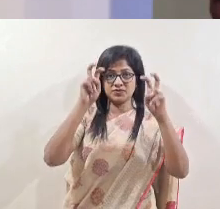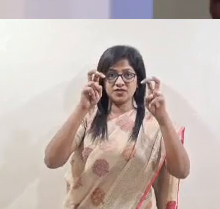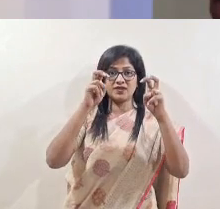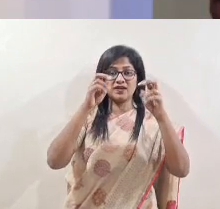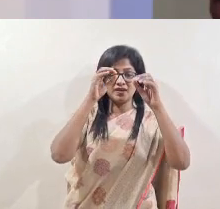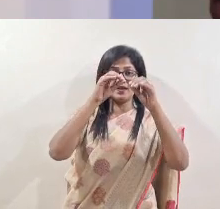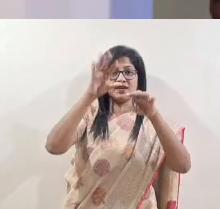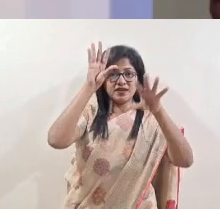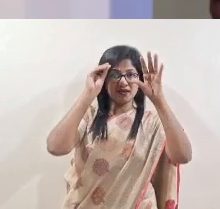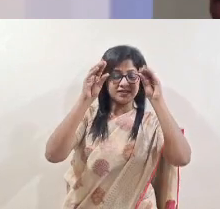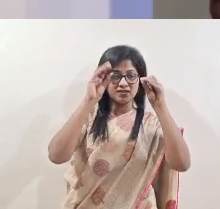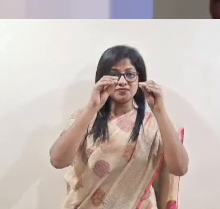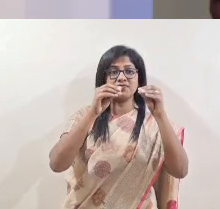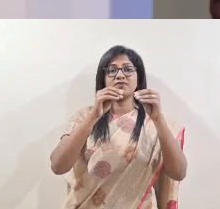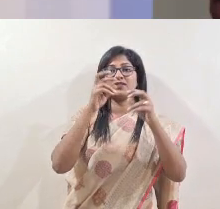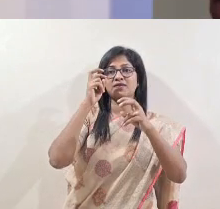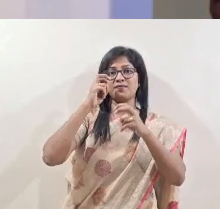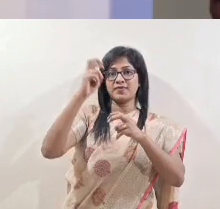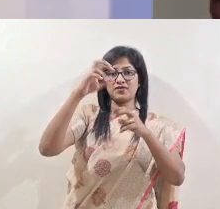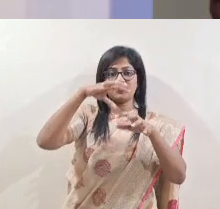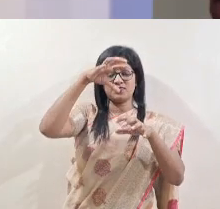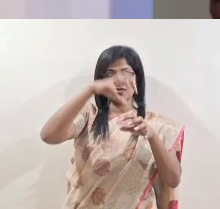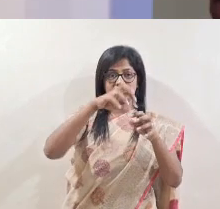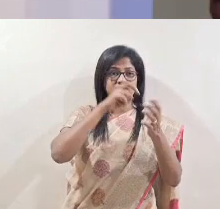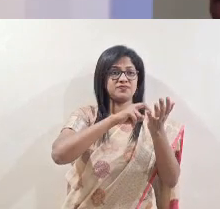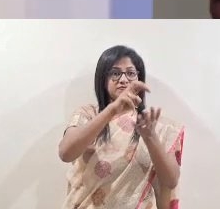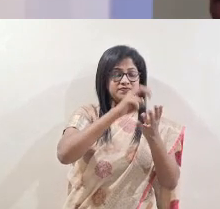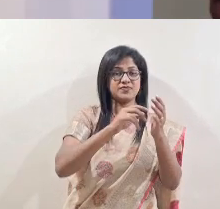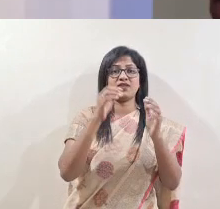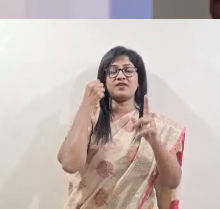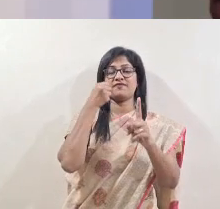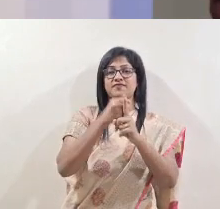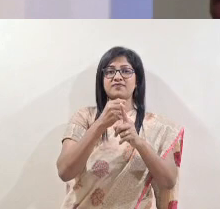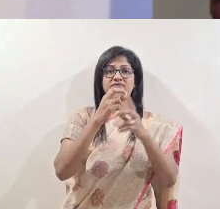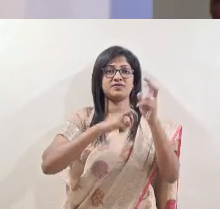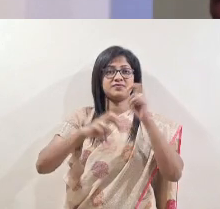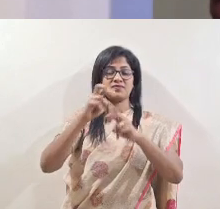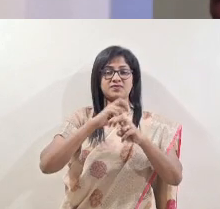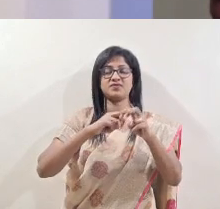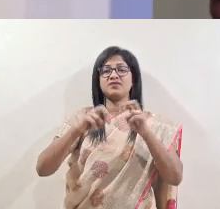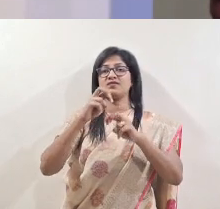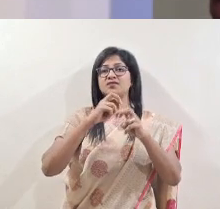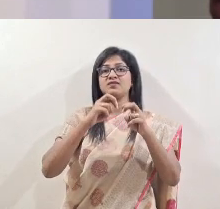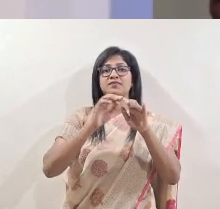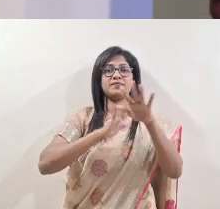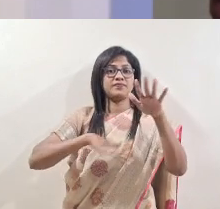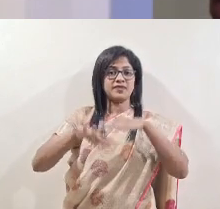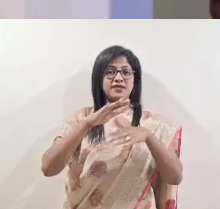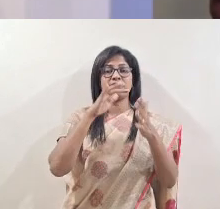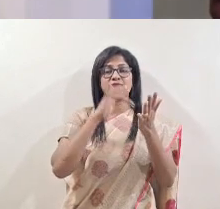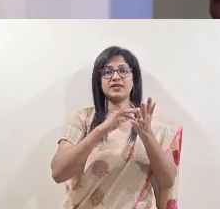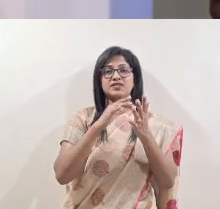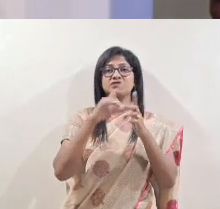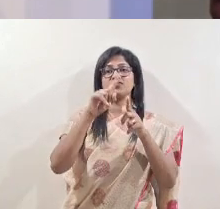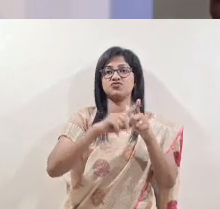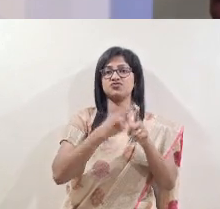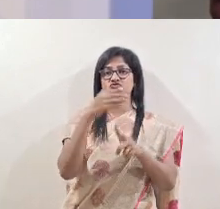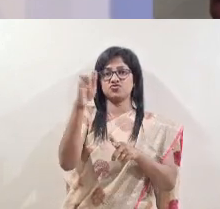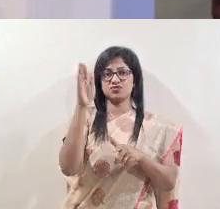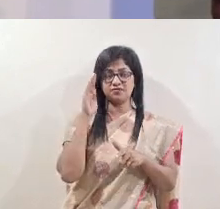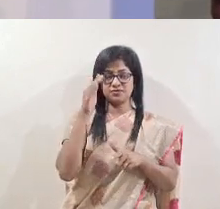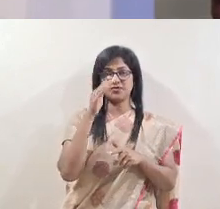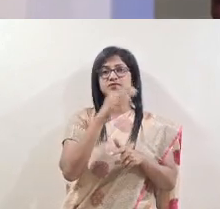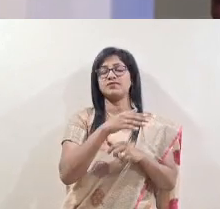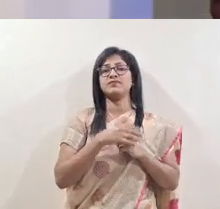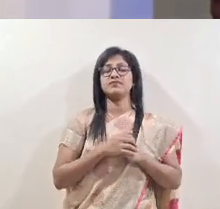pedestrian dynamics at metro station for effective transportation planning, Jaipur case study. So, Mr. Anuj, please